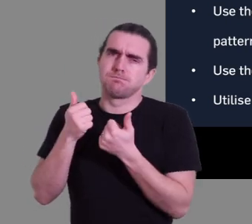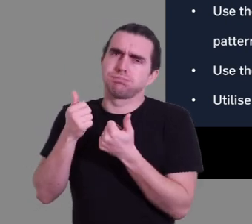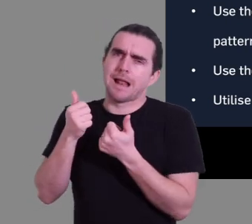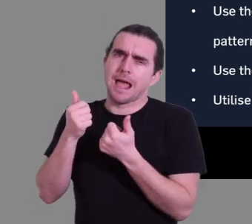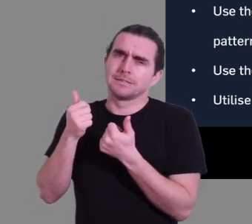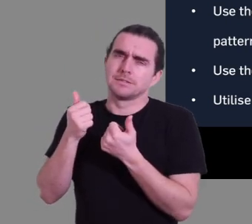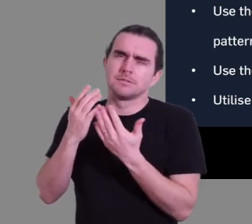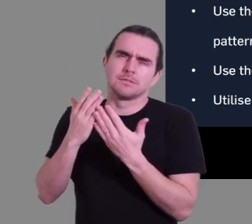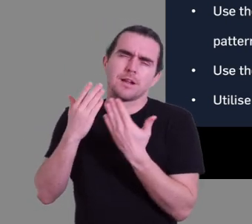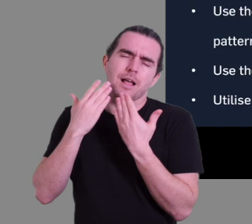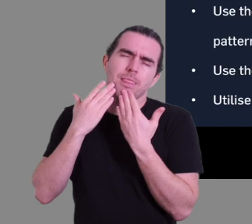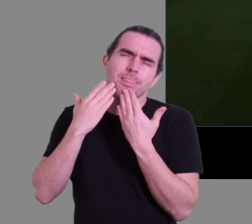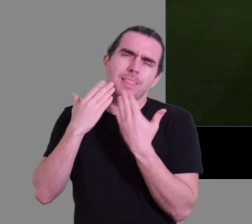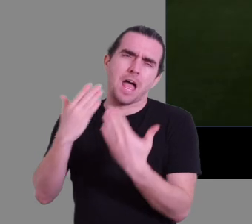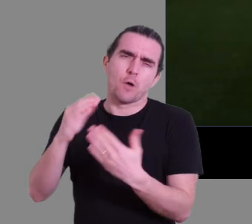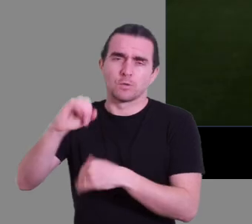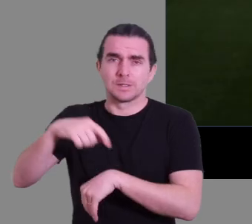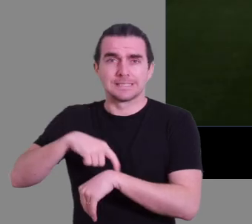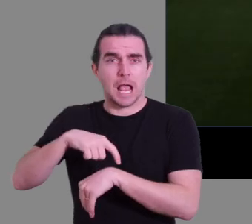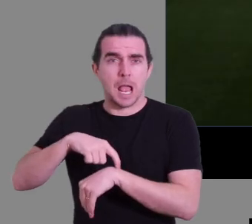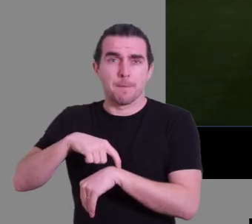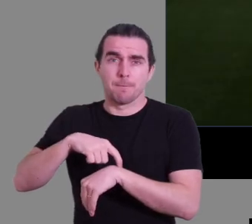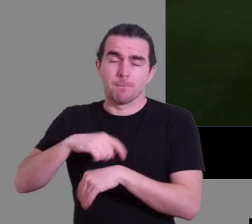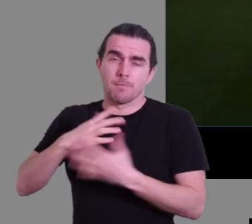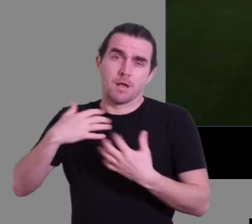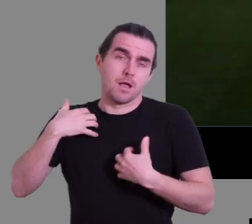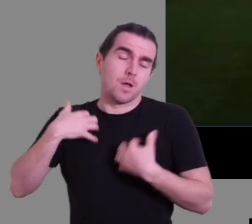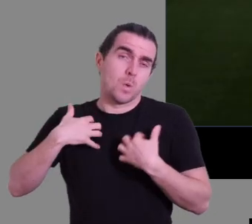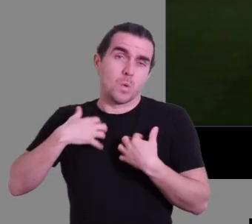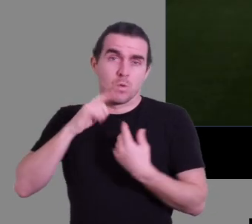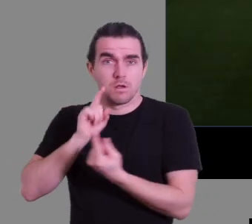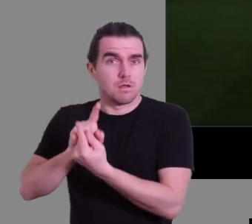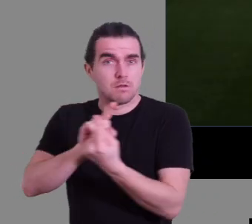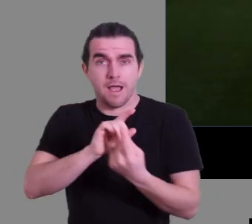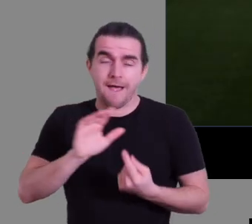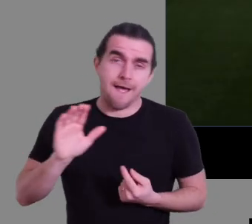Brilliant. Thanks very much for your time, Paul, and